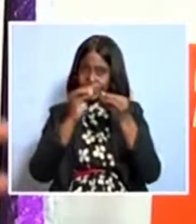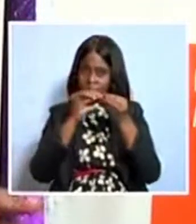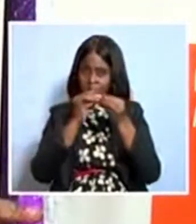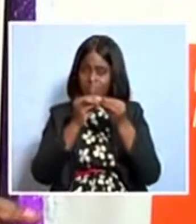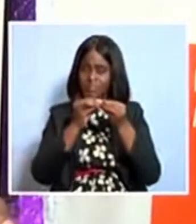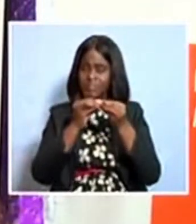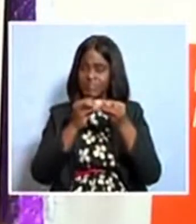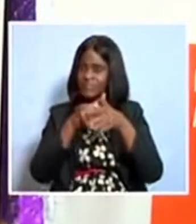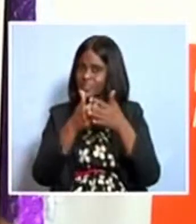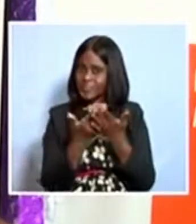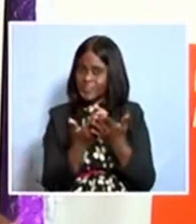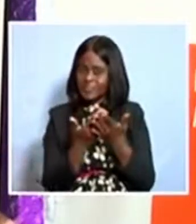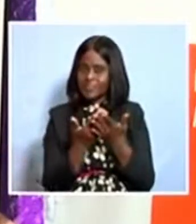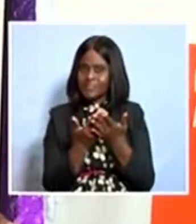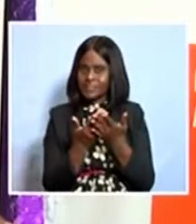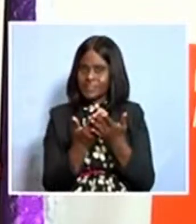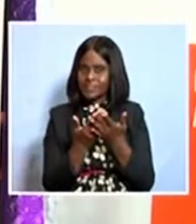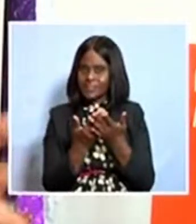the stability,